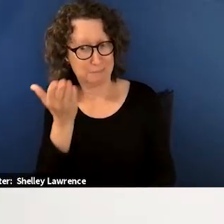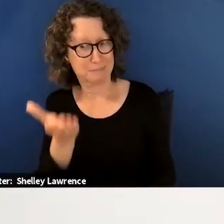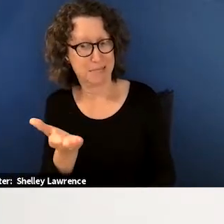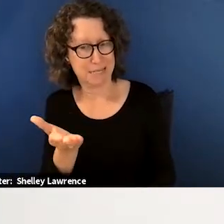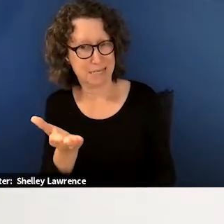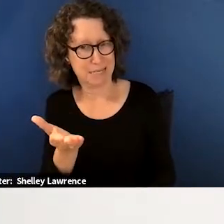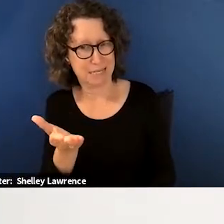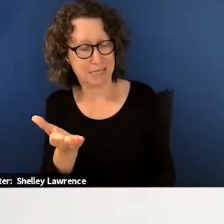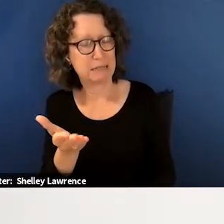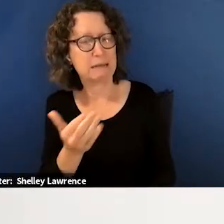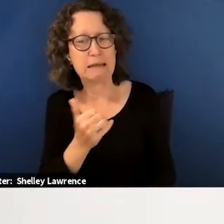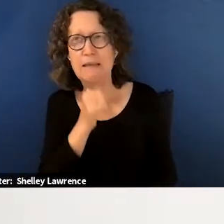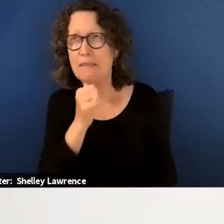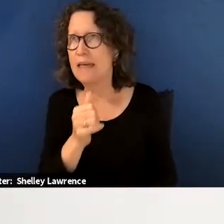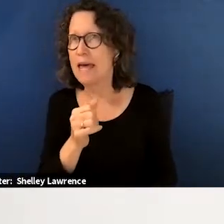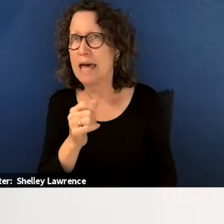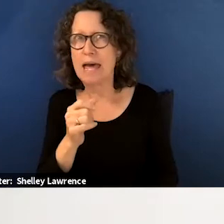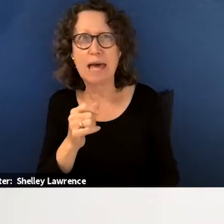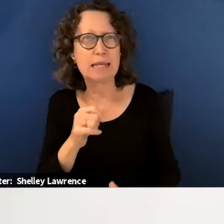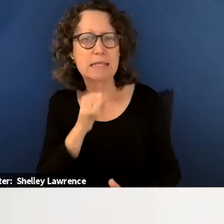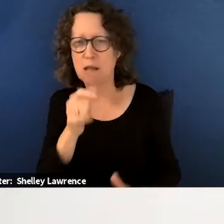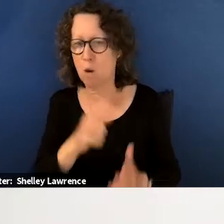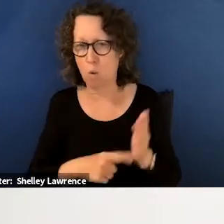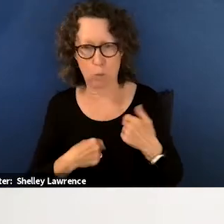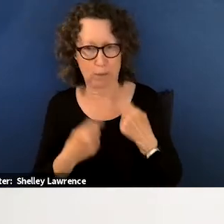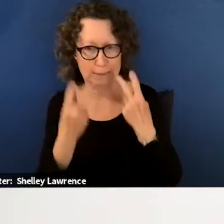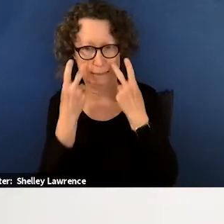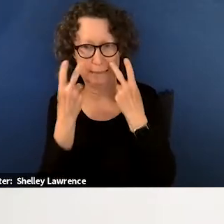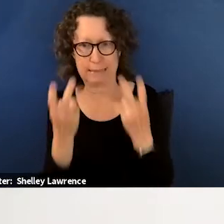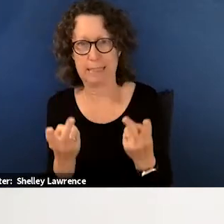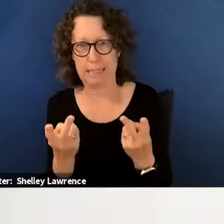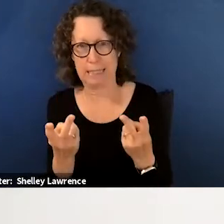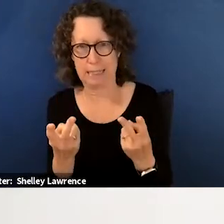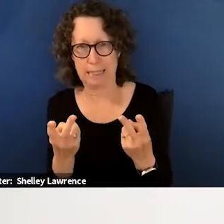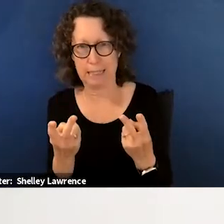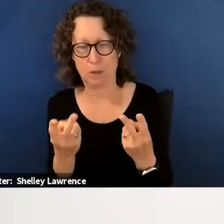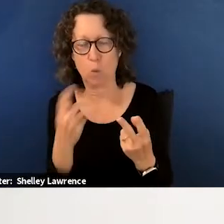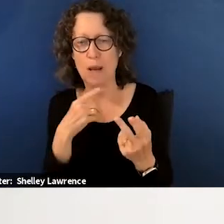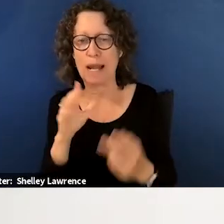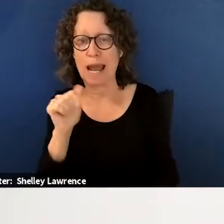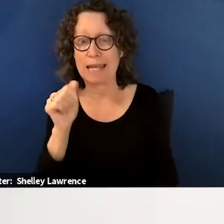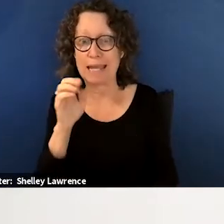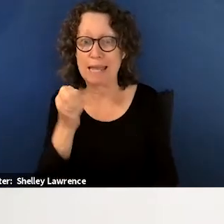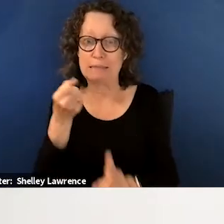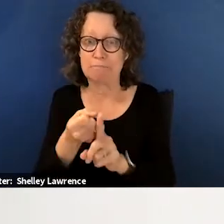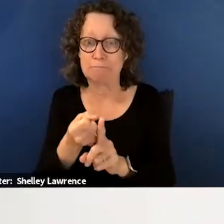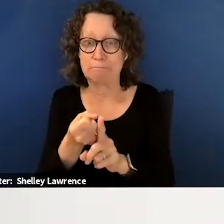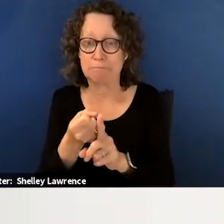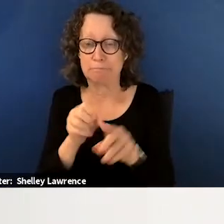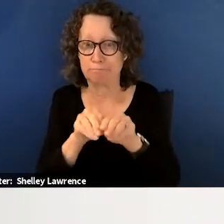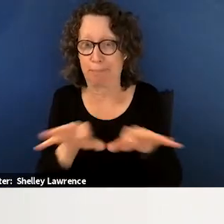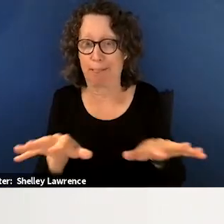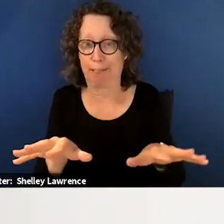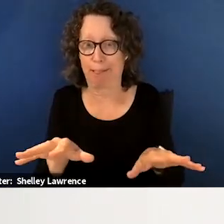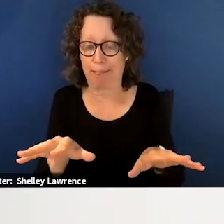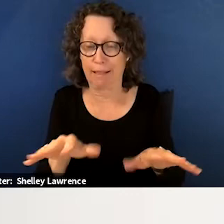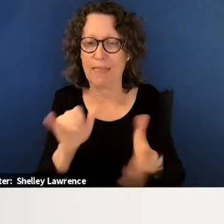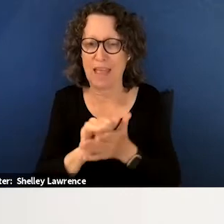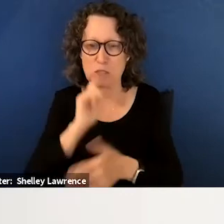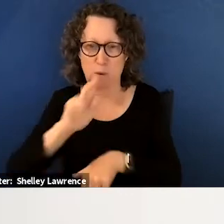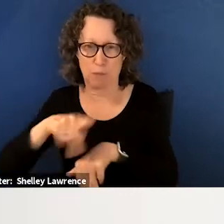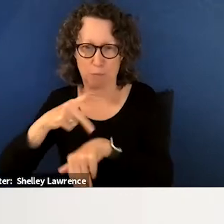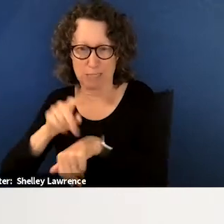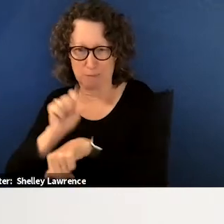not indicative of what we're seeing when a case breaks out. And so that's what the principals are working